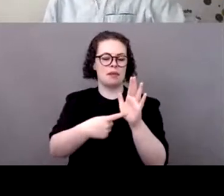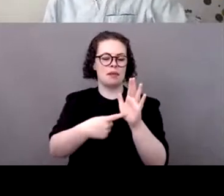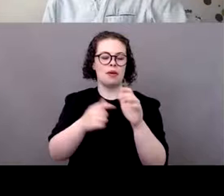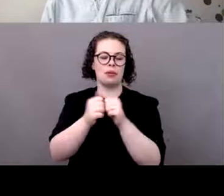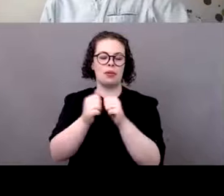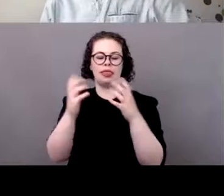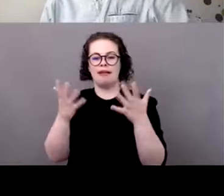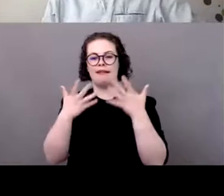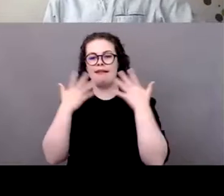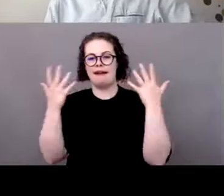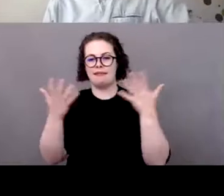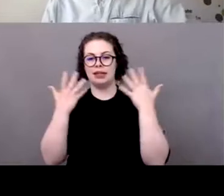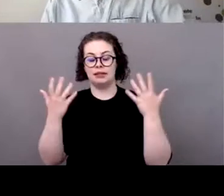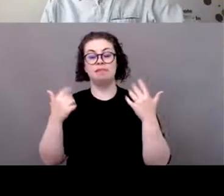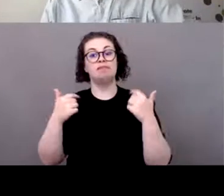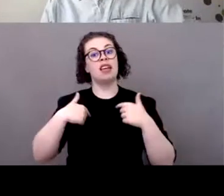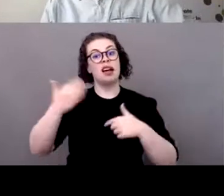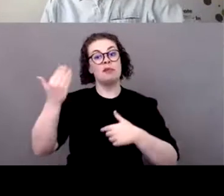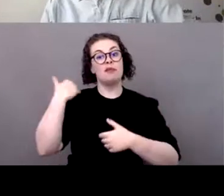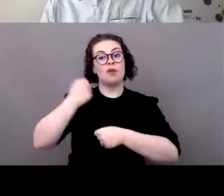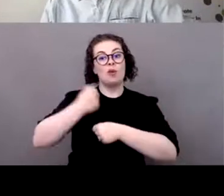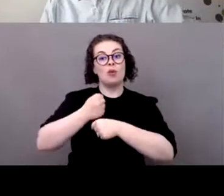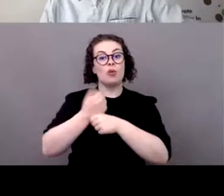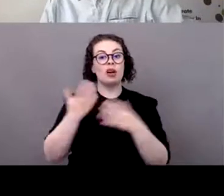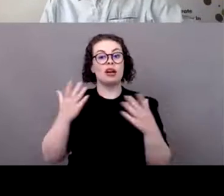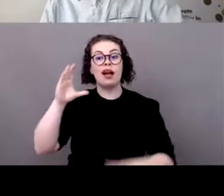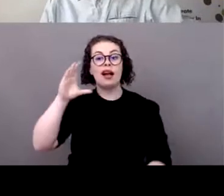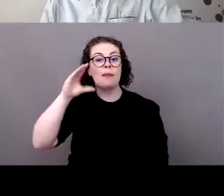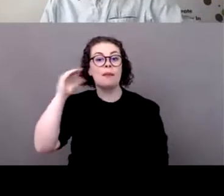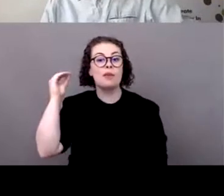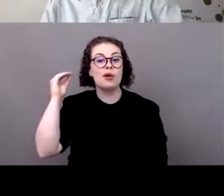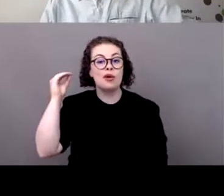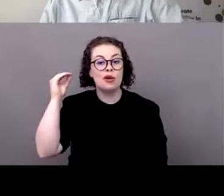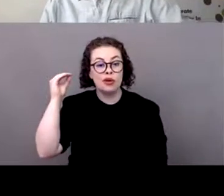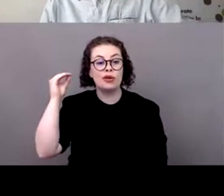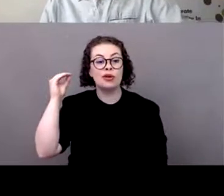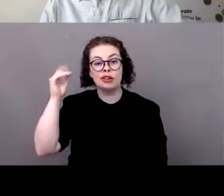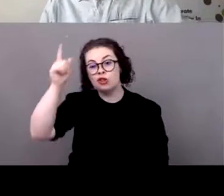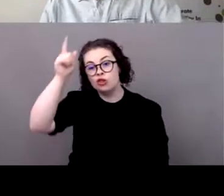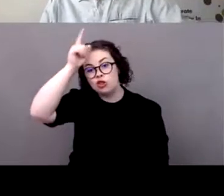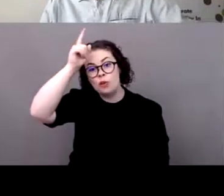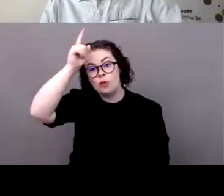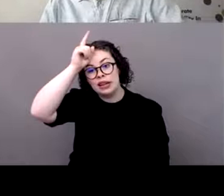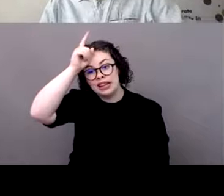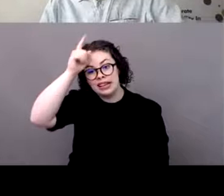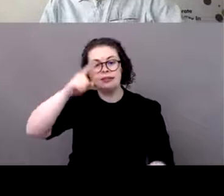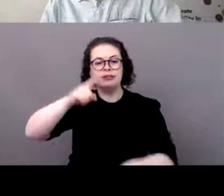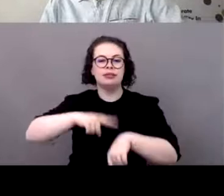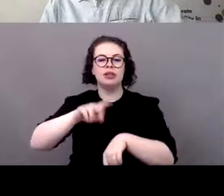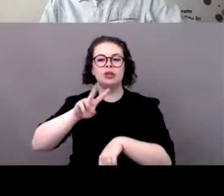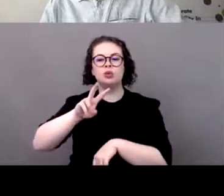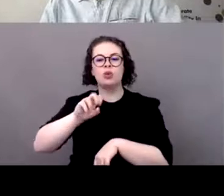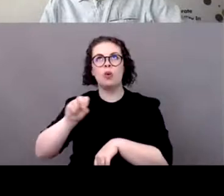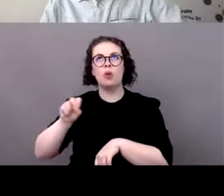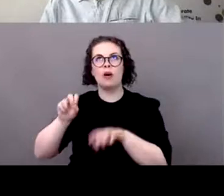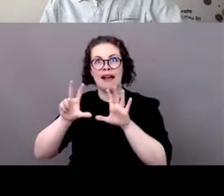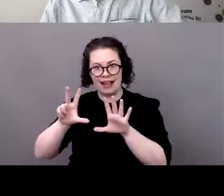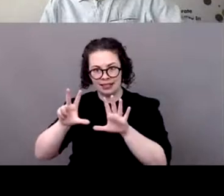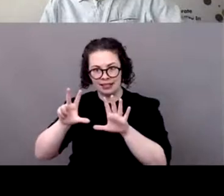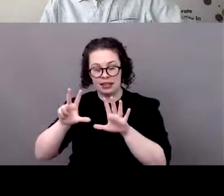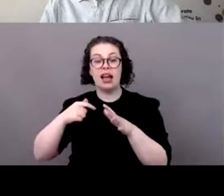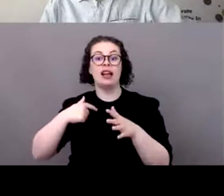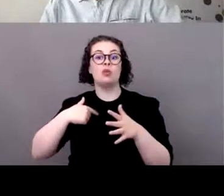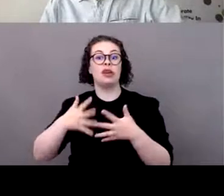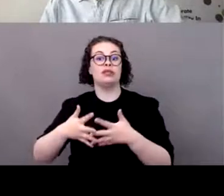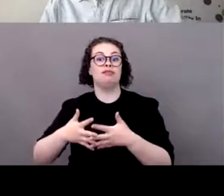Club HSV in Hamburg. And since 2008, we made a climate game. In 2009,